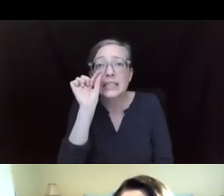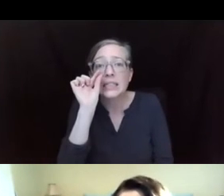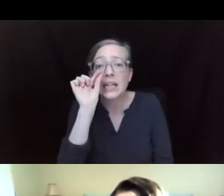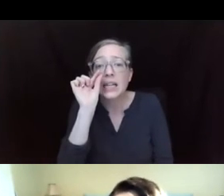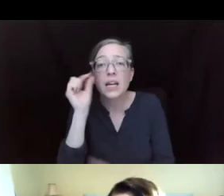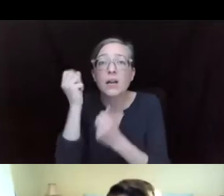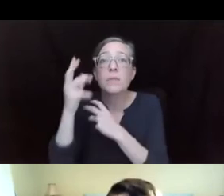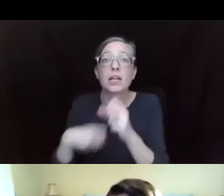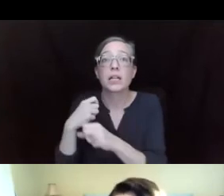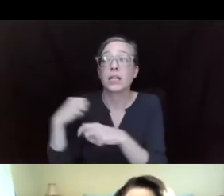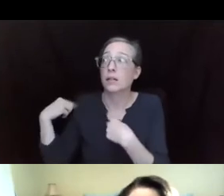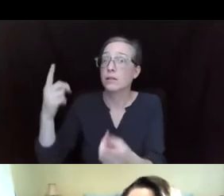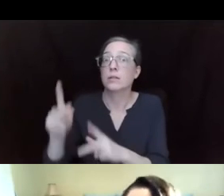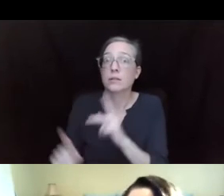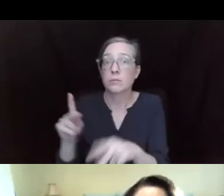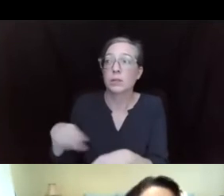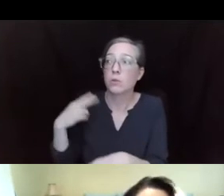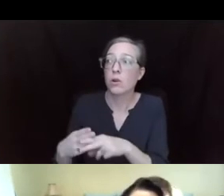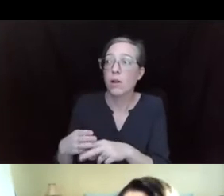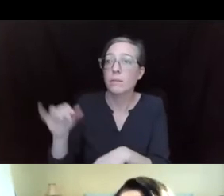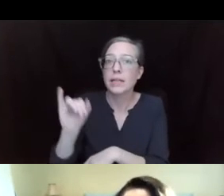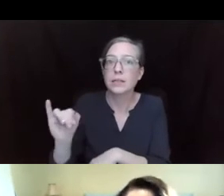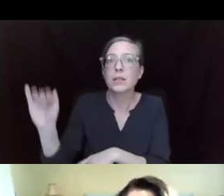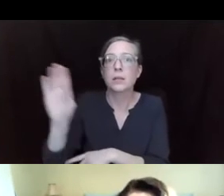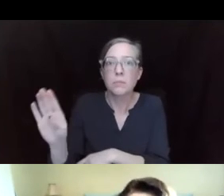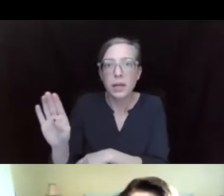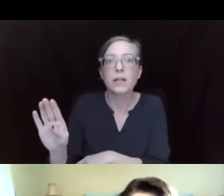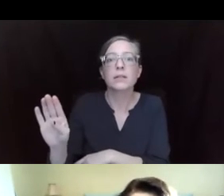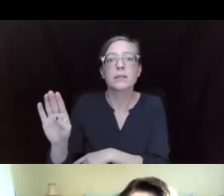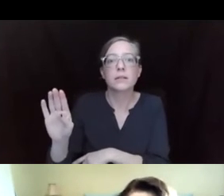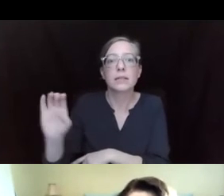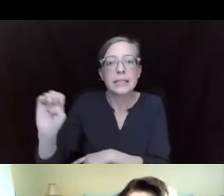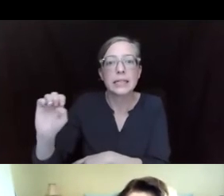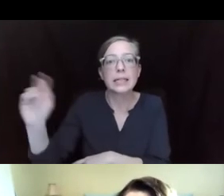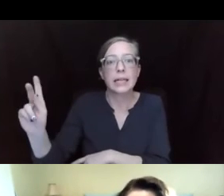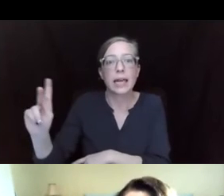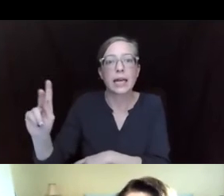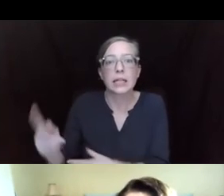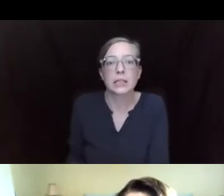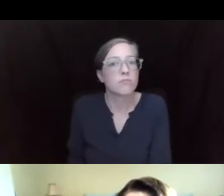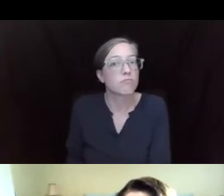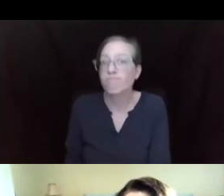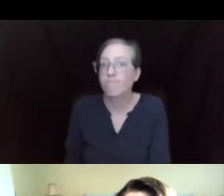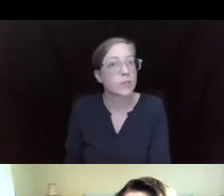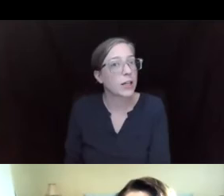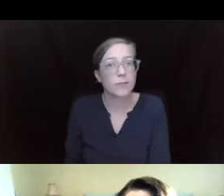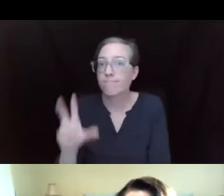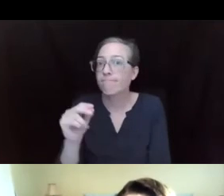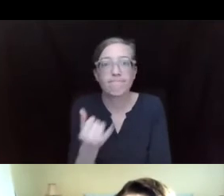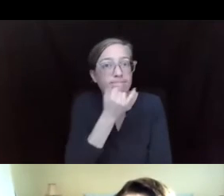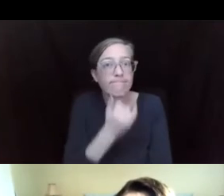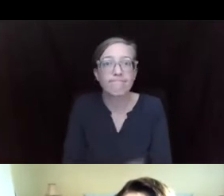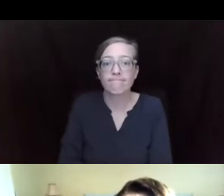insulator-based dielectrophoretic devices, and we thought that dielectrophoresis was trapping the particles. No, it's actually